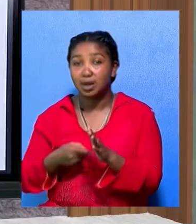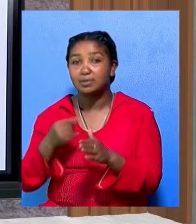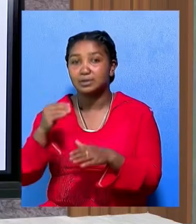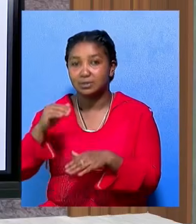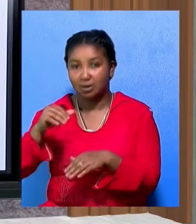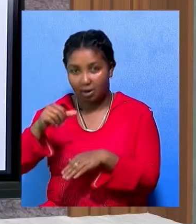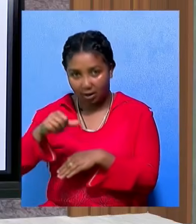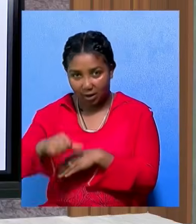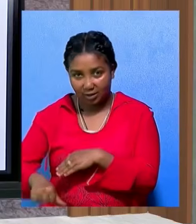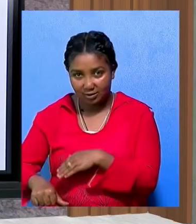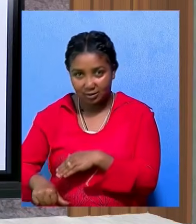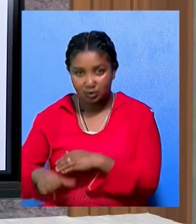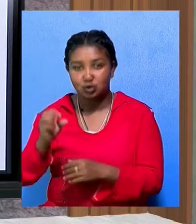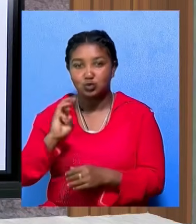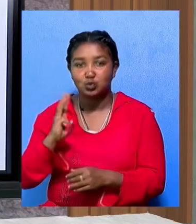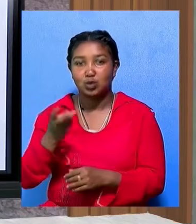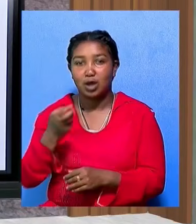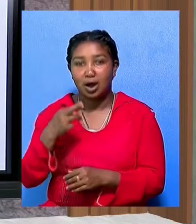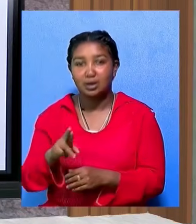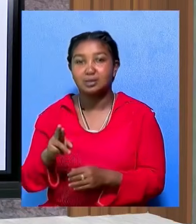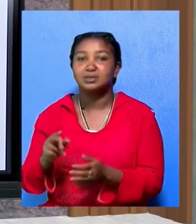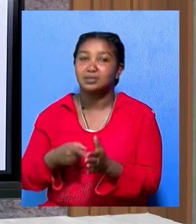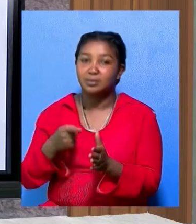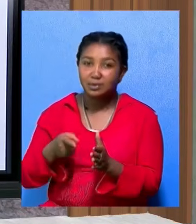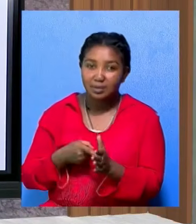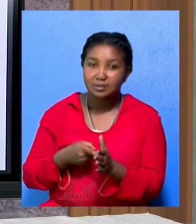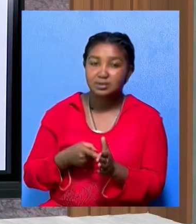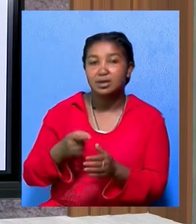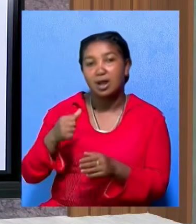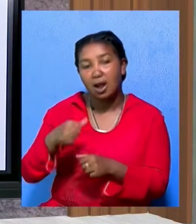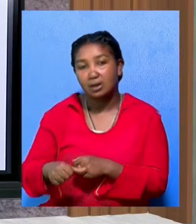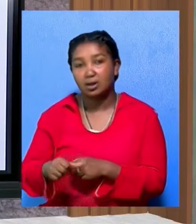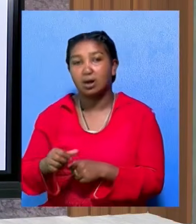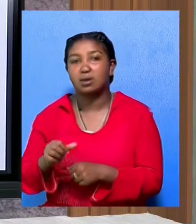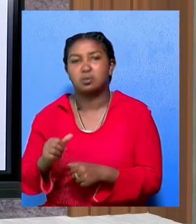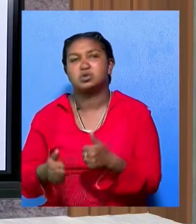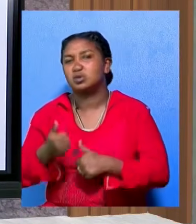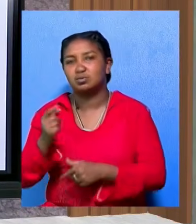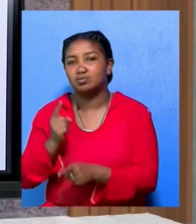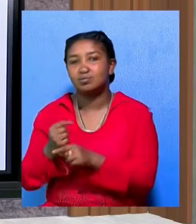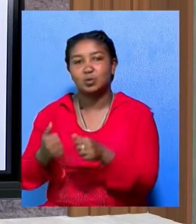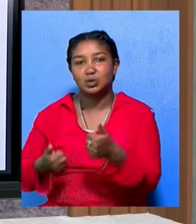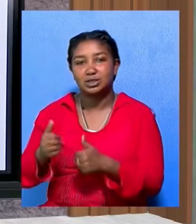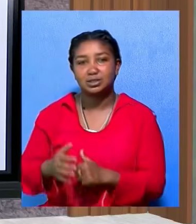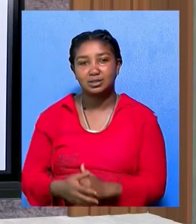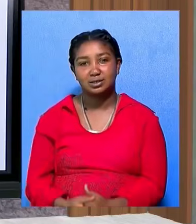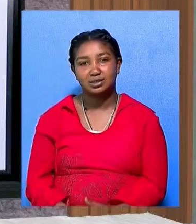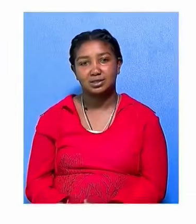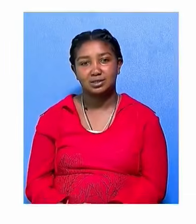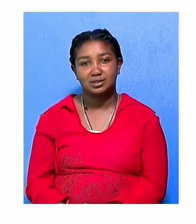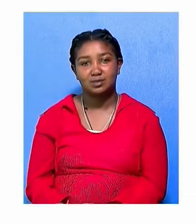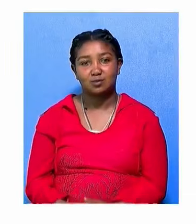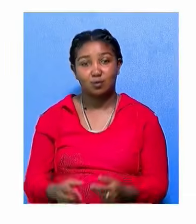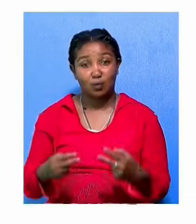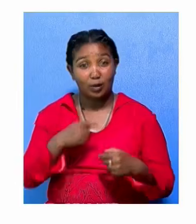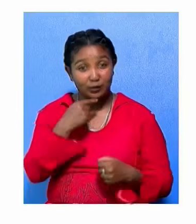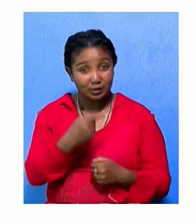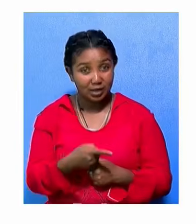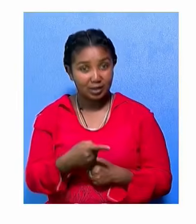late. We are sometimes late or we late sometimes. We have to say